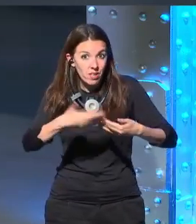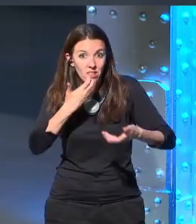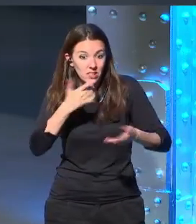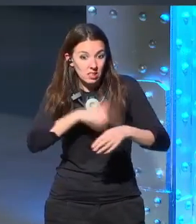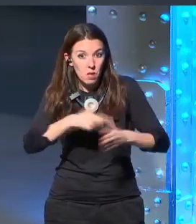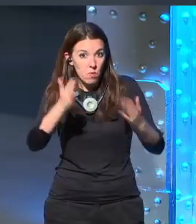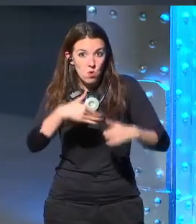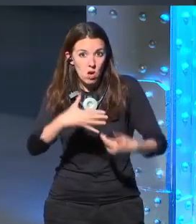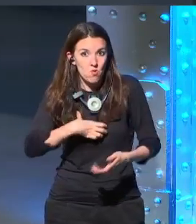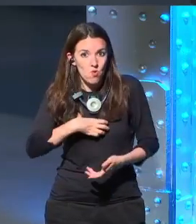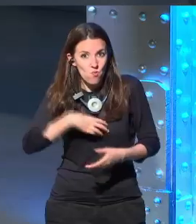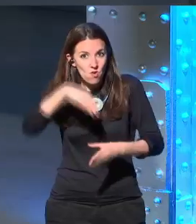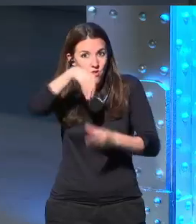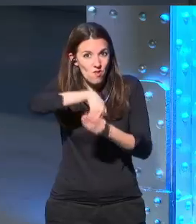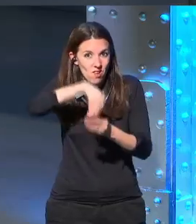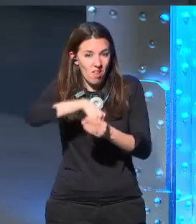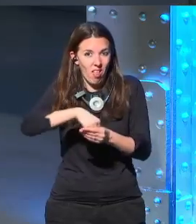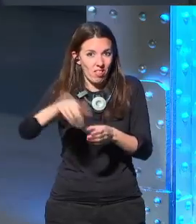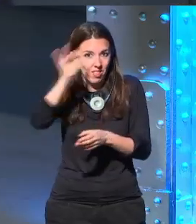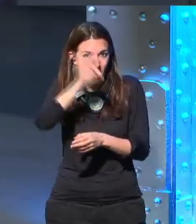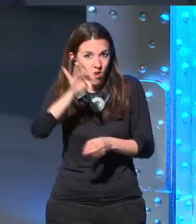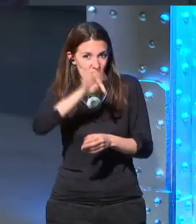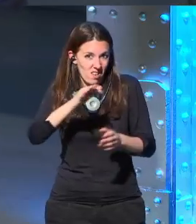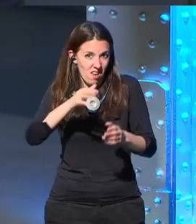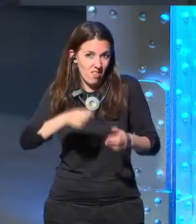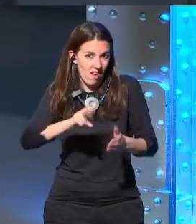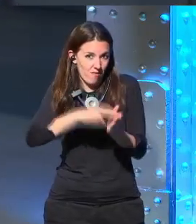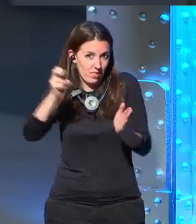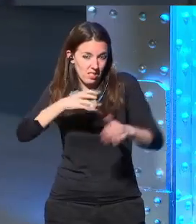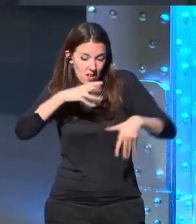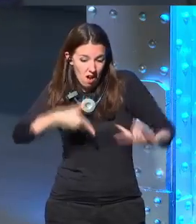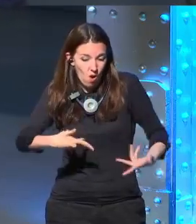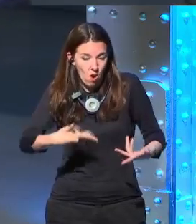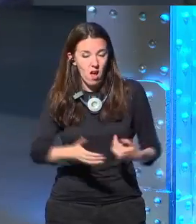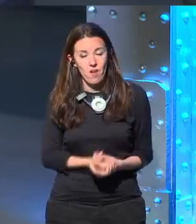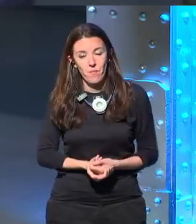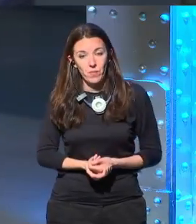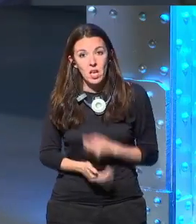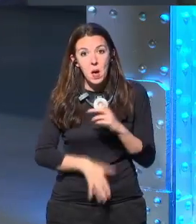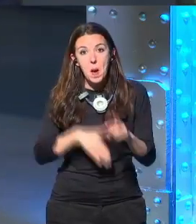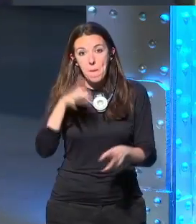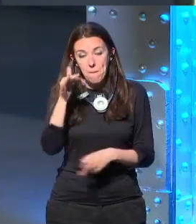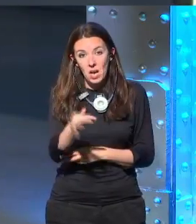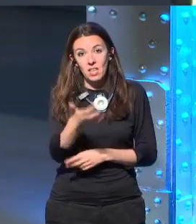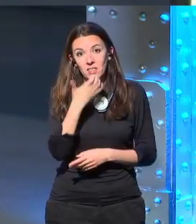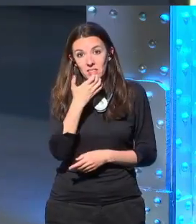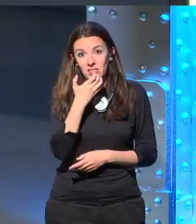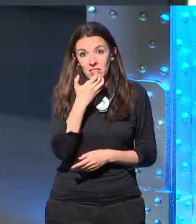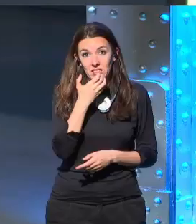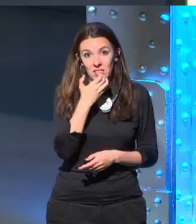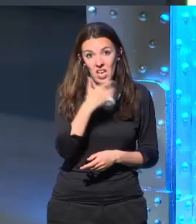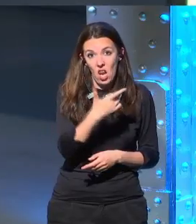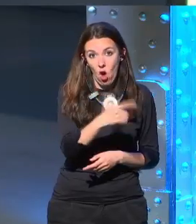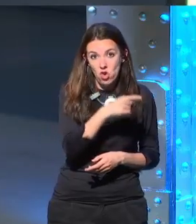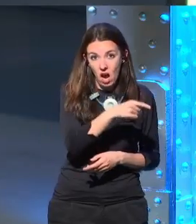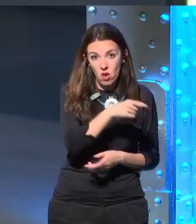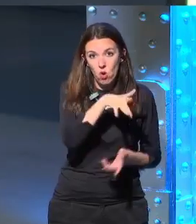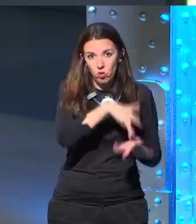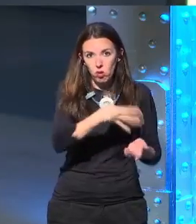if you haven't gone to university, to work in university, maybe he never would be able to complete his work. Likewise,